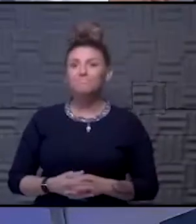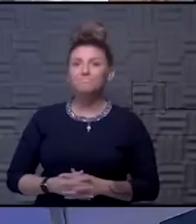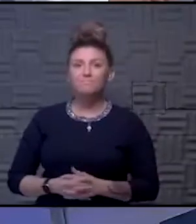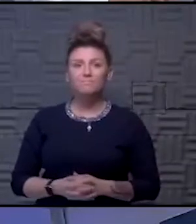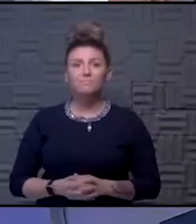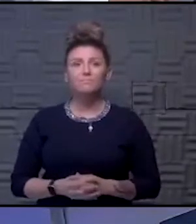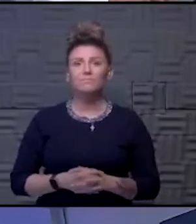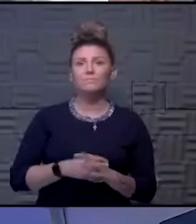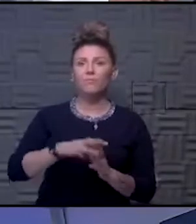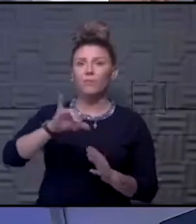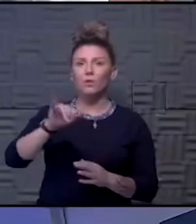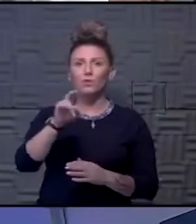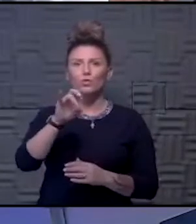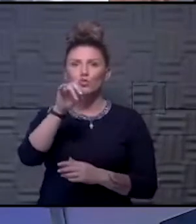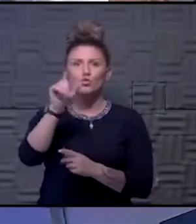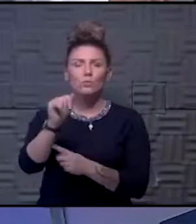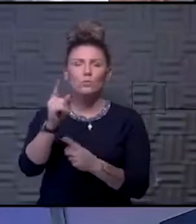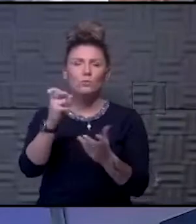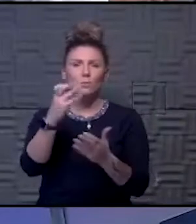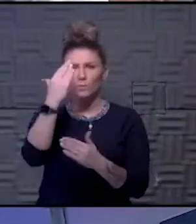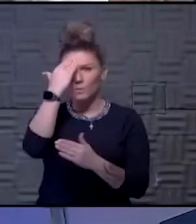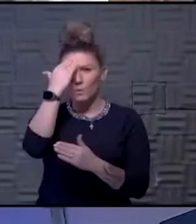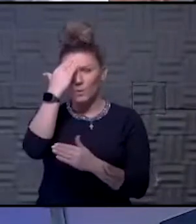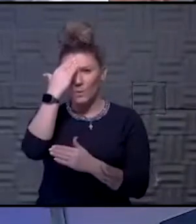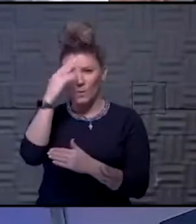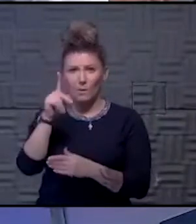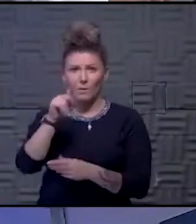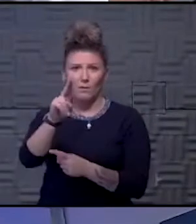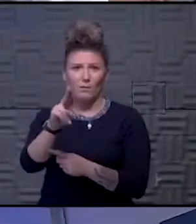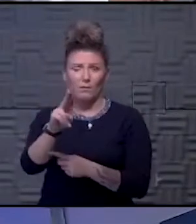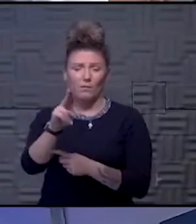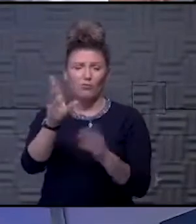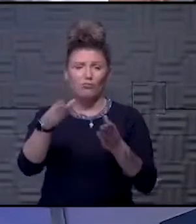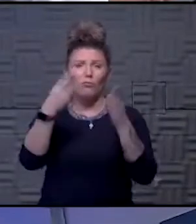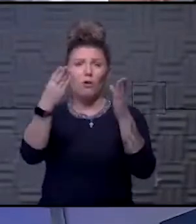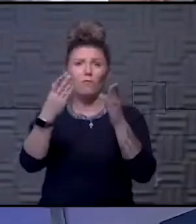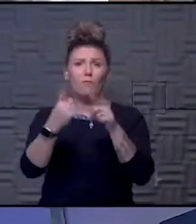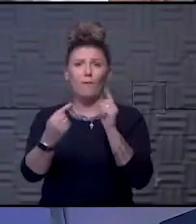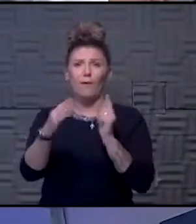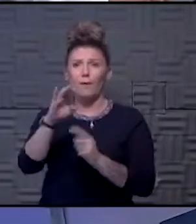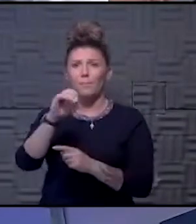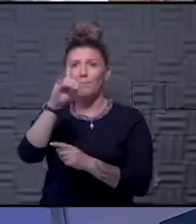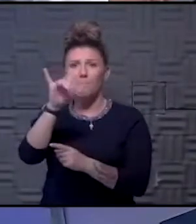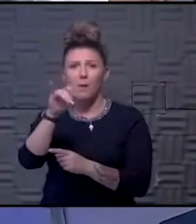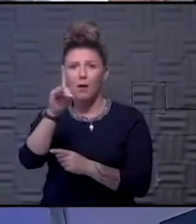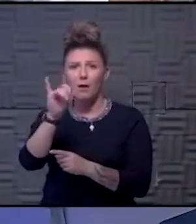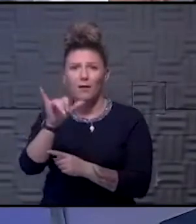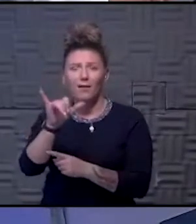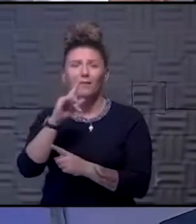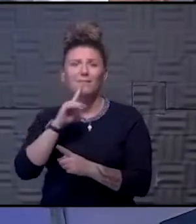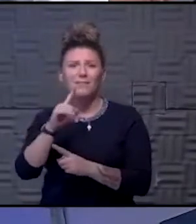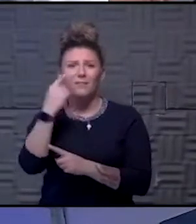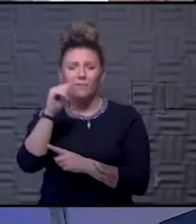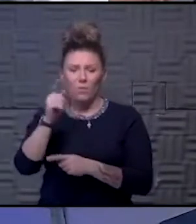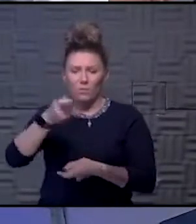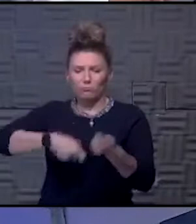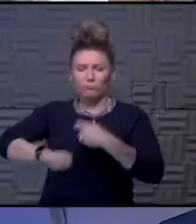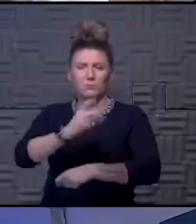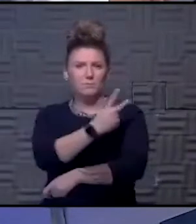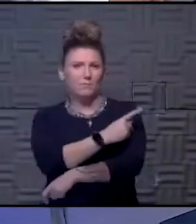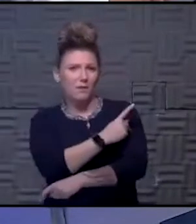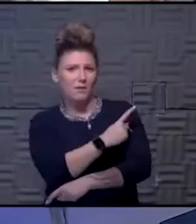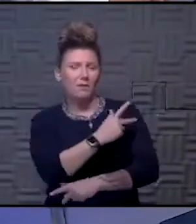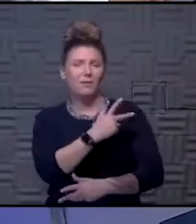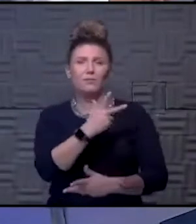Julia wants to know, is KU offering antibody testing for transplant patients after vaccination, since there are questions about its